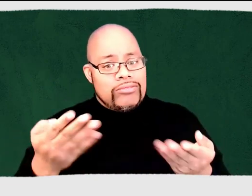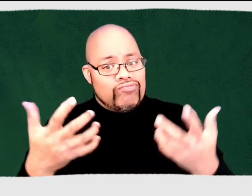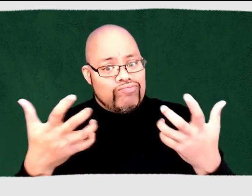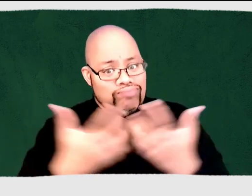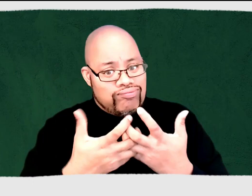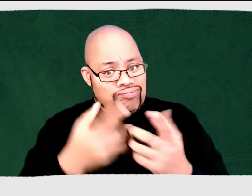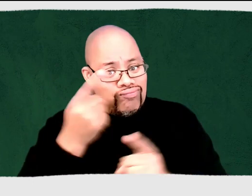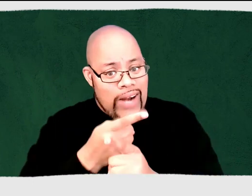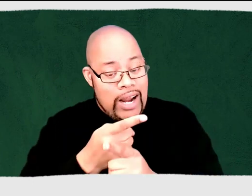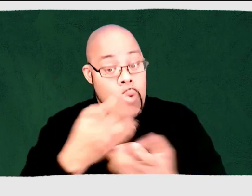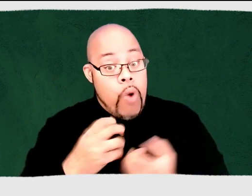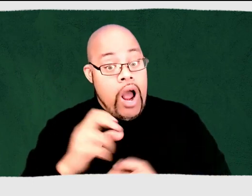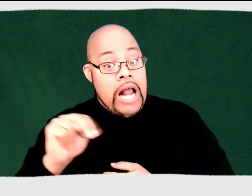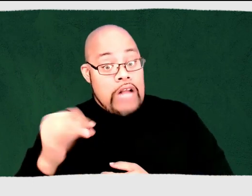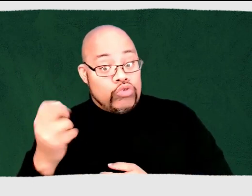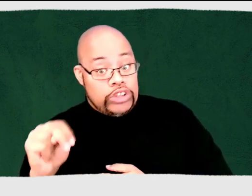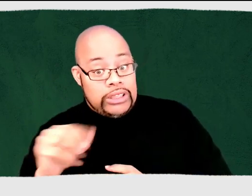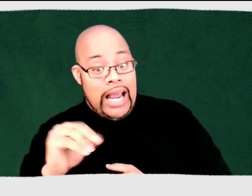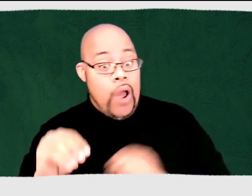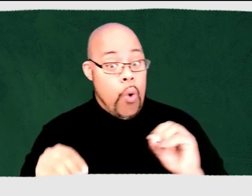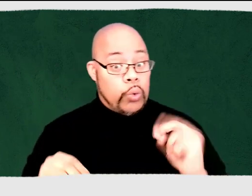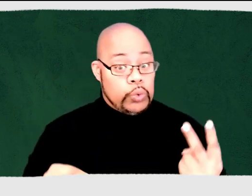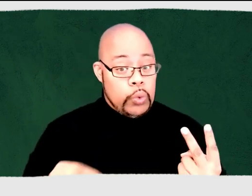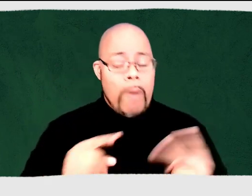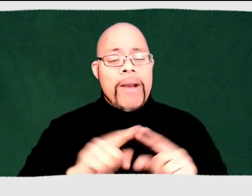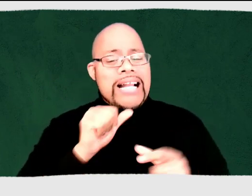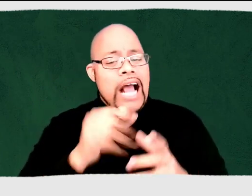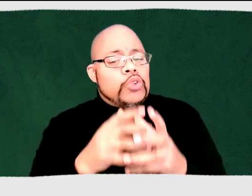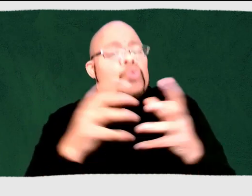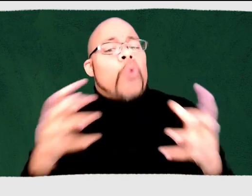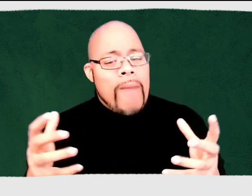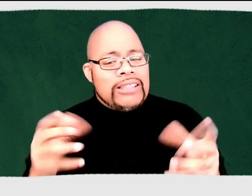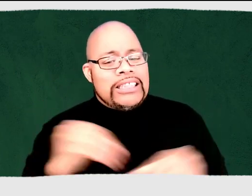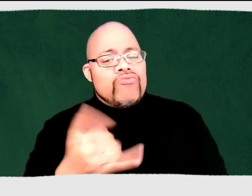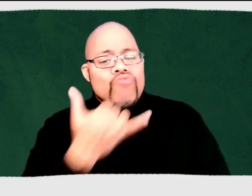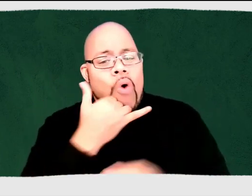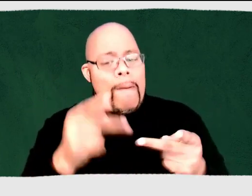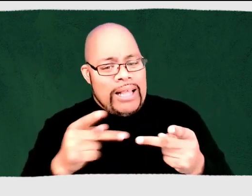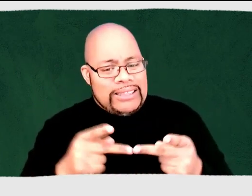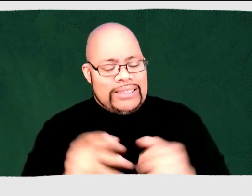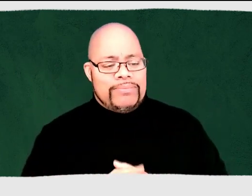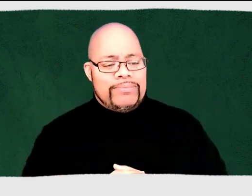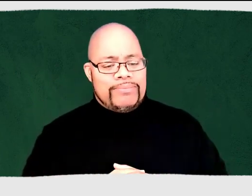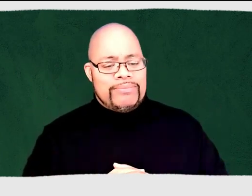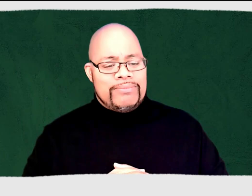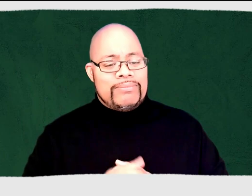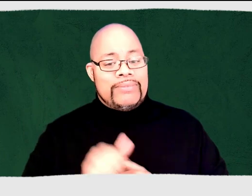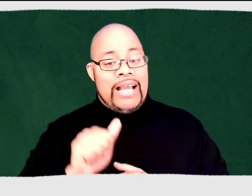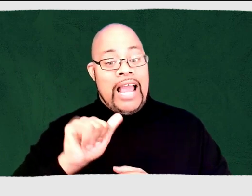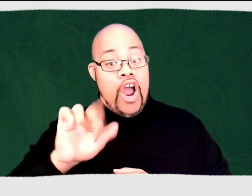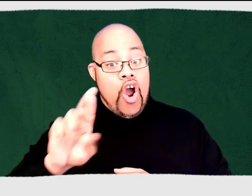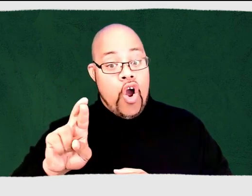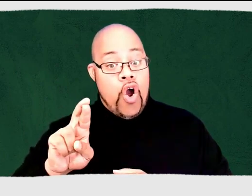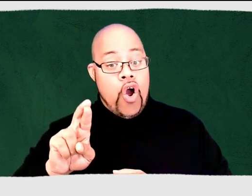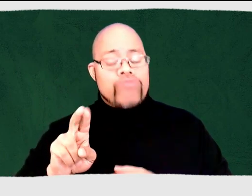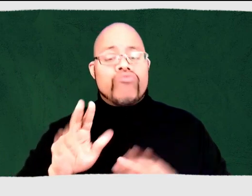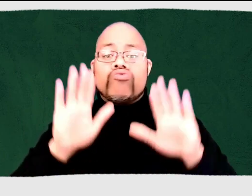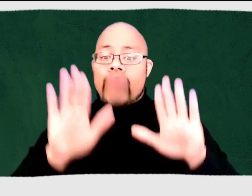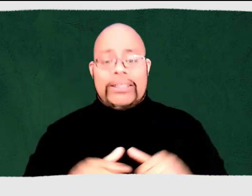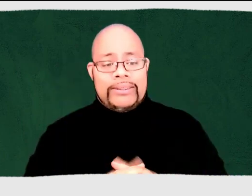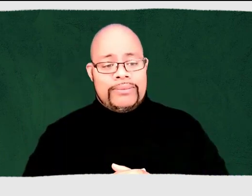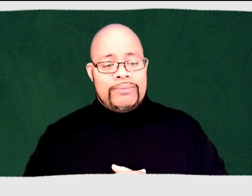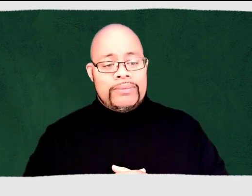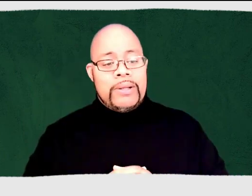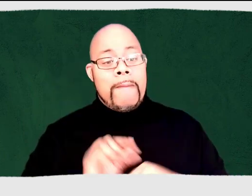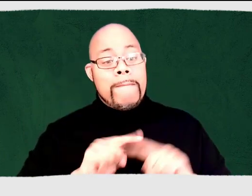we want oxygen, just not too much in the wrong places. Air is great. But like